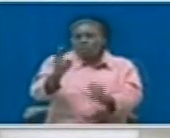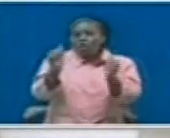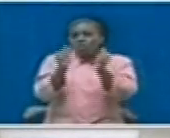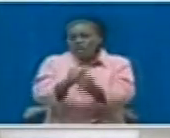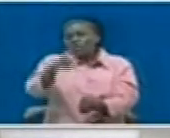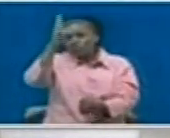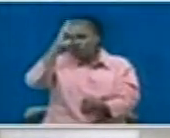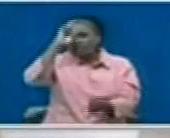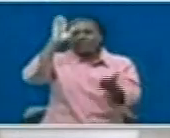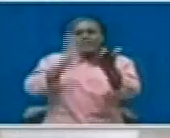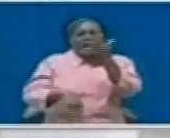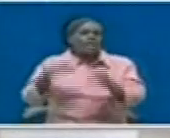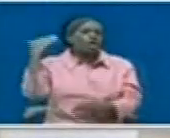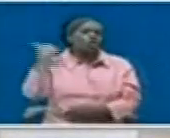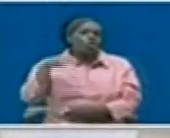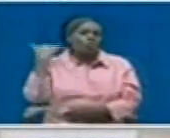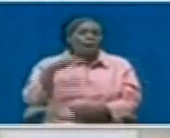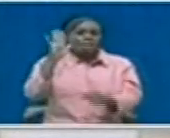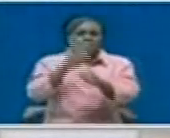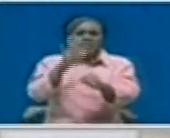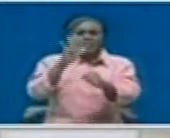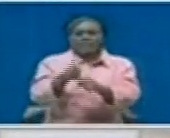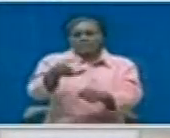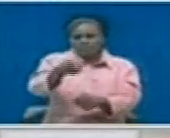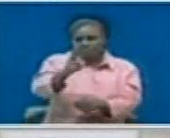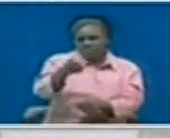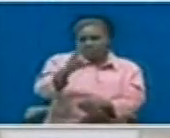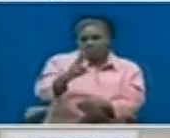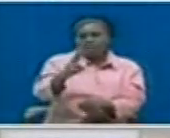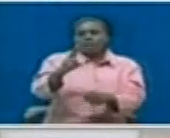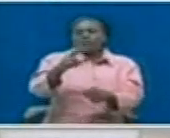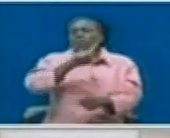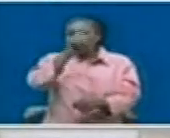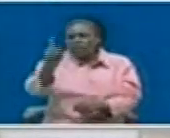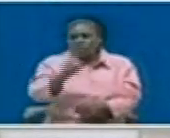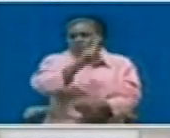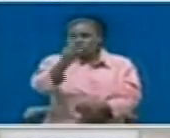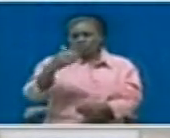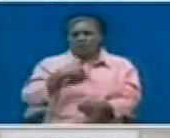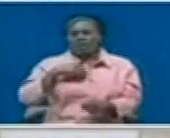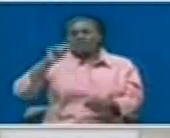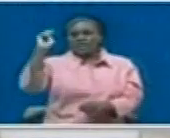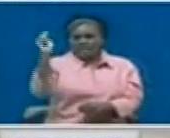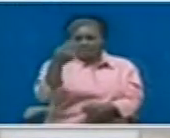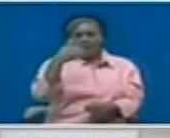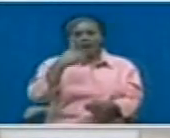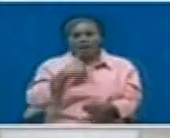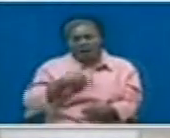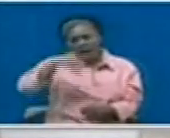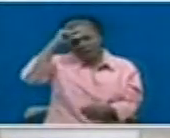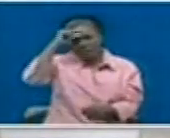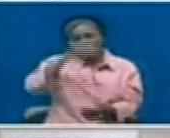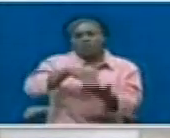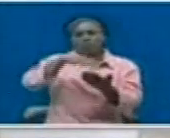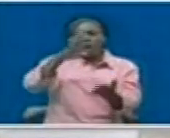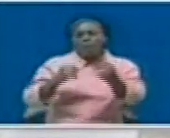police officer than by a robber. Most of these shootings have been questioned, but in Kenya, the state is more